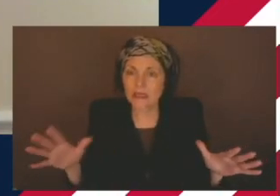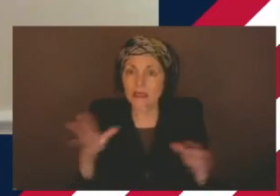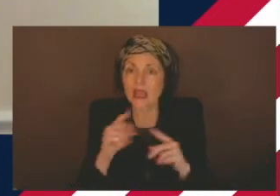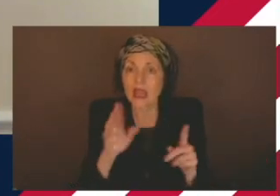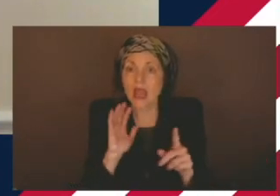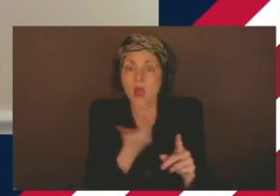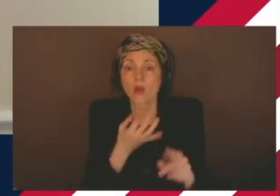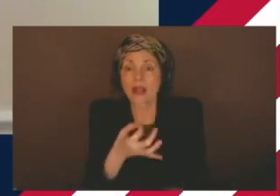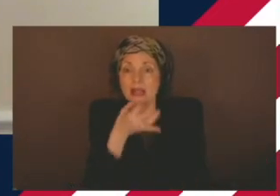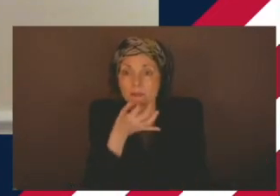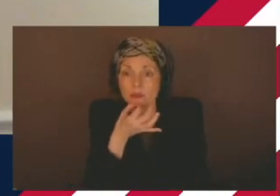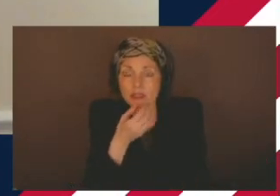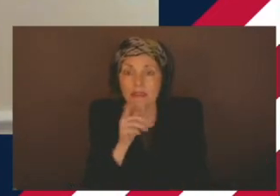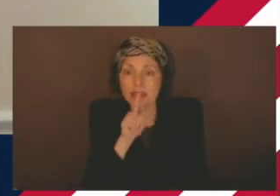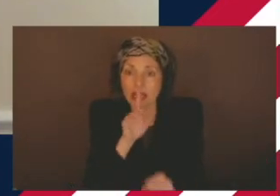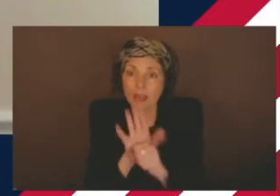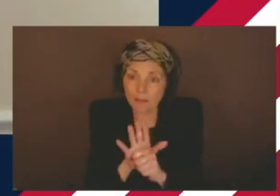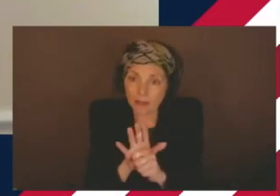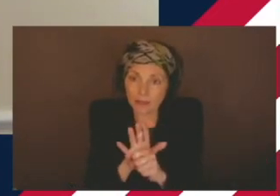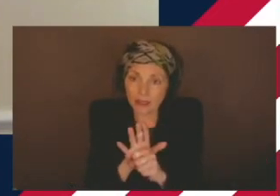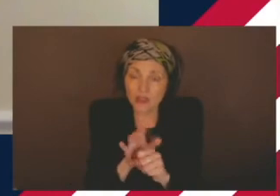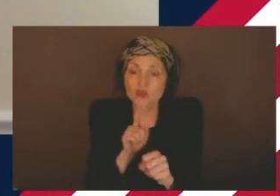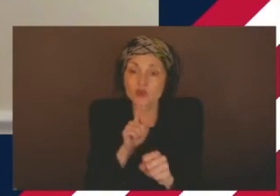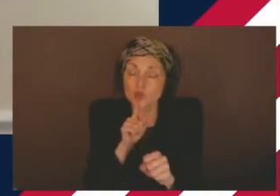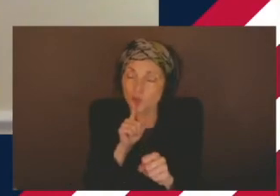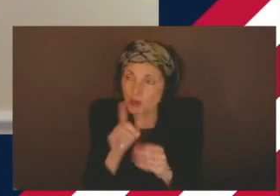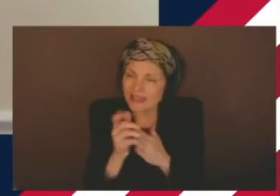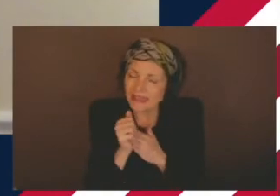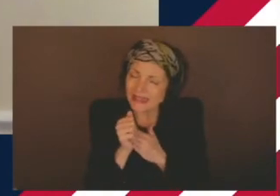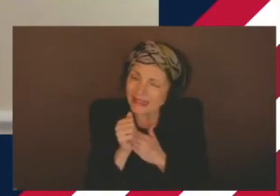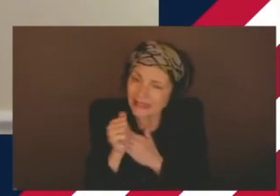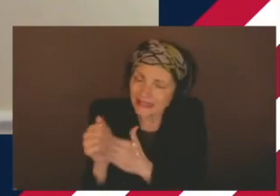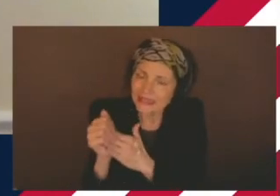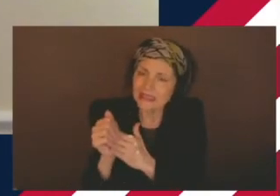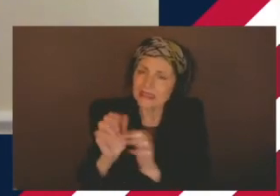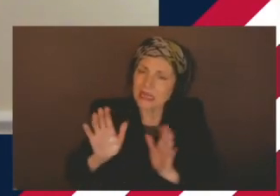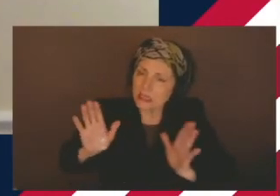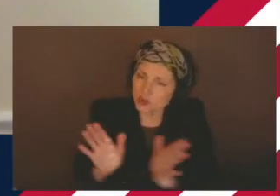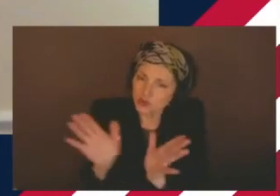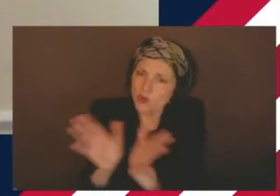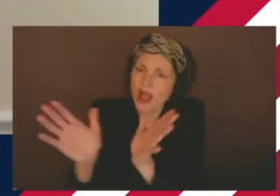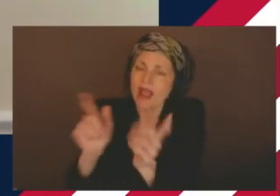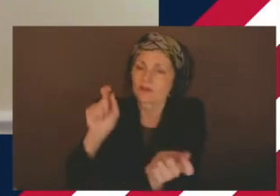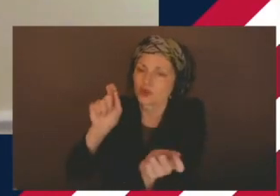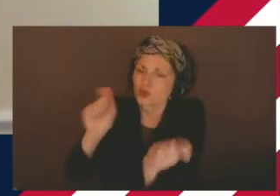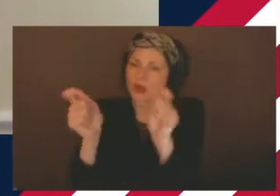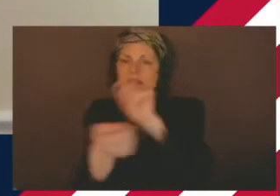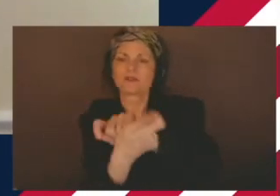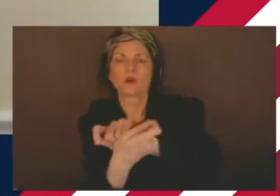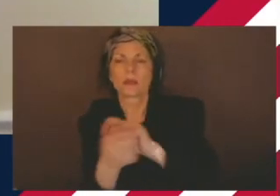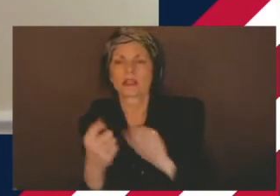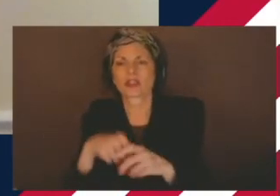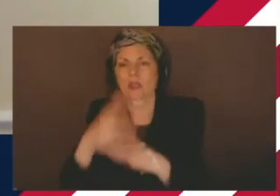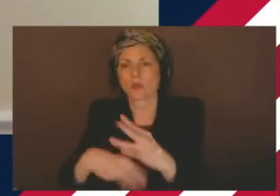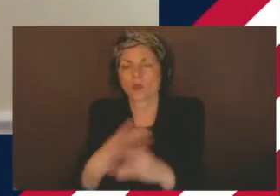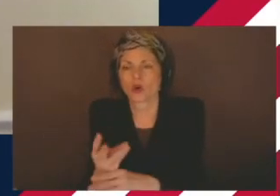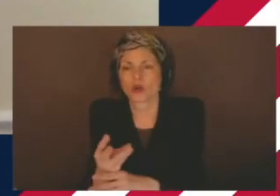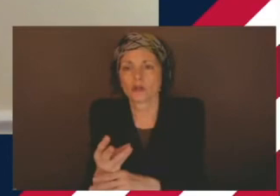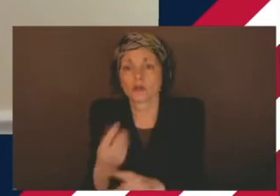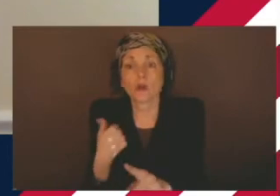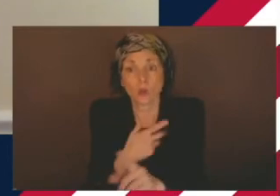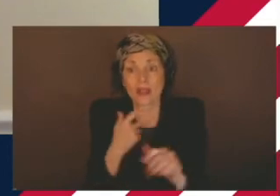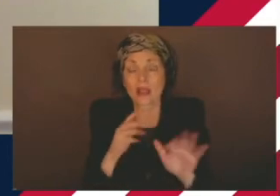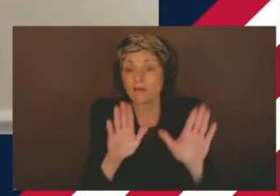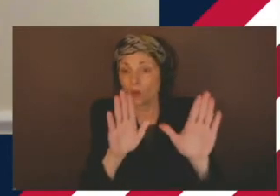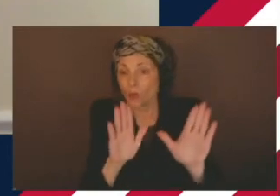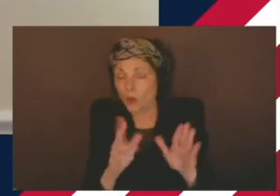to really lead and drive transformative change throughout the world. There are wonderful programs like the Pickering and Wrangle programs